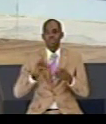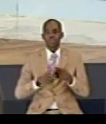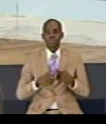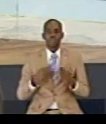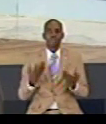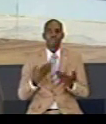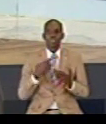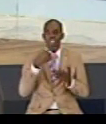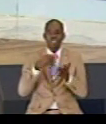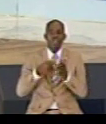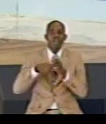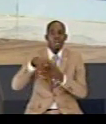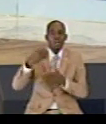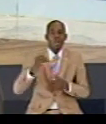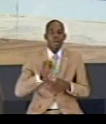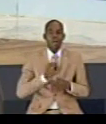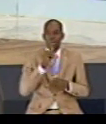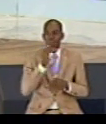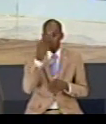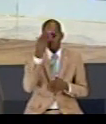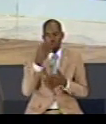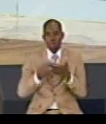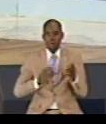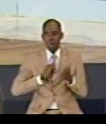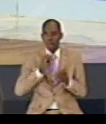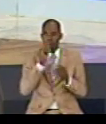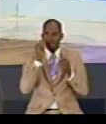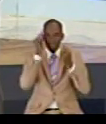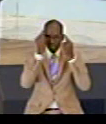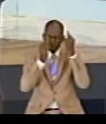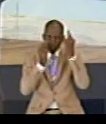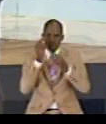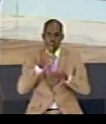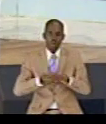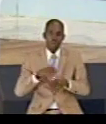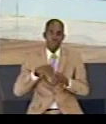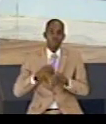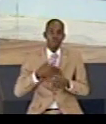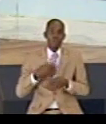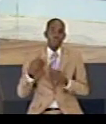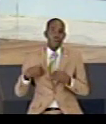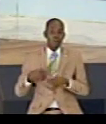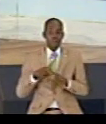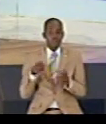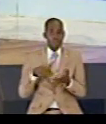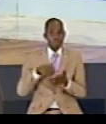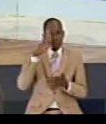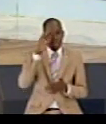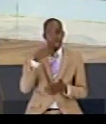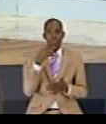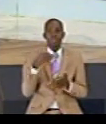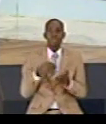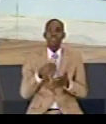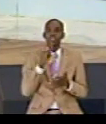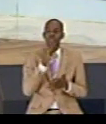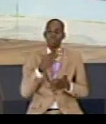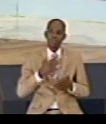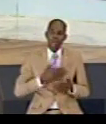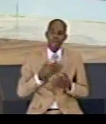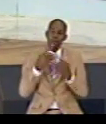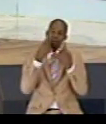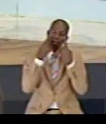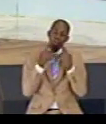I know what I'm meditating on in my heart. But the man said, it's my cry. It's my calling. It's